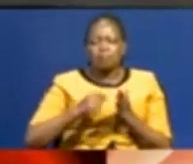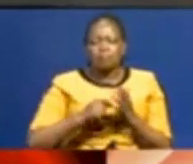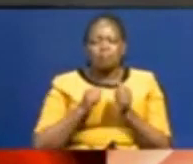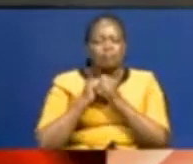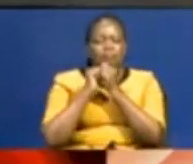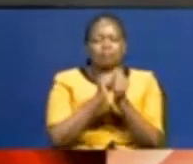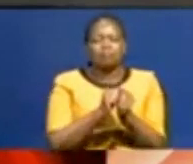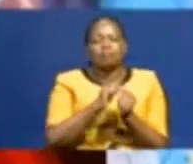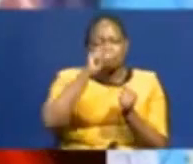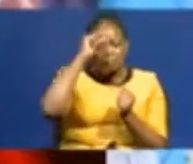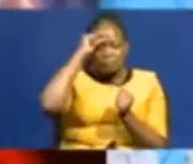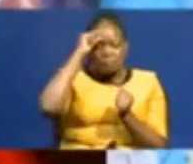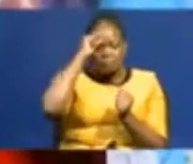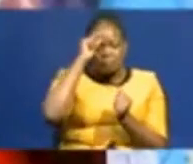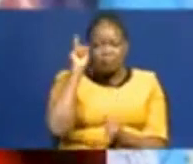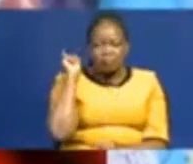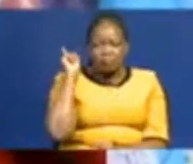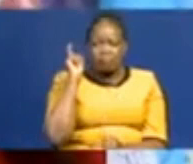government.